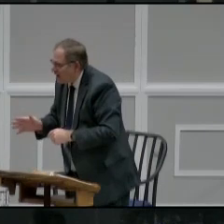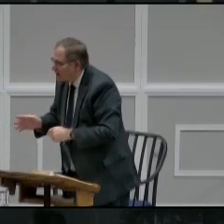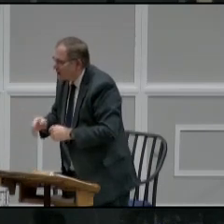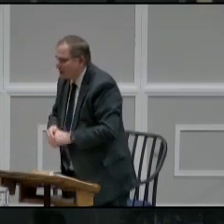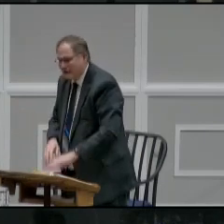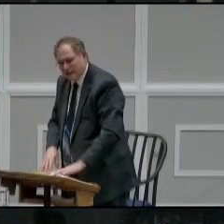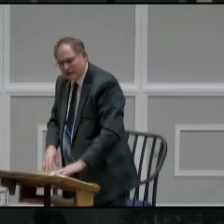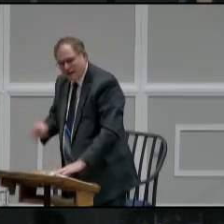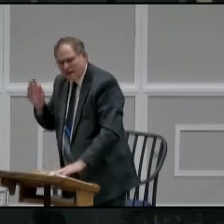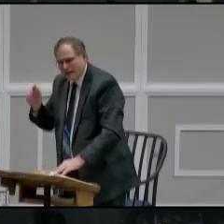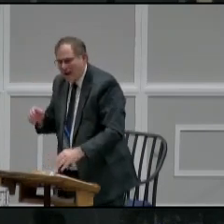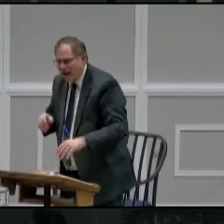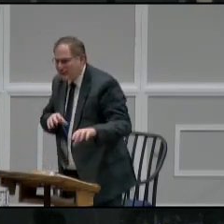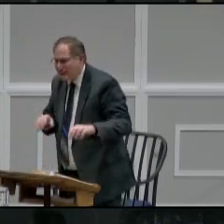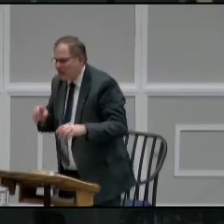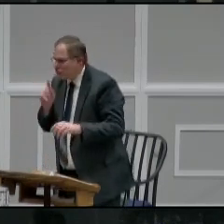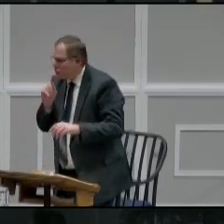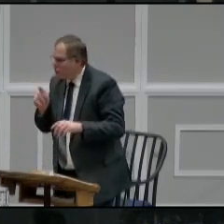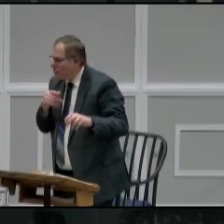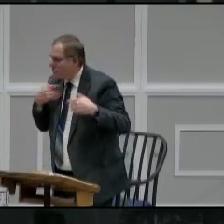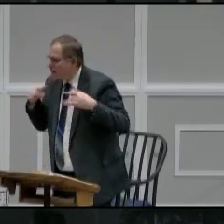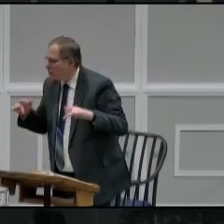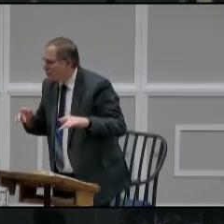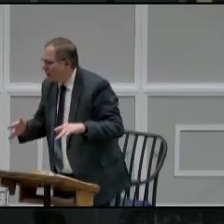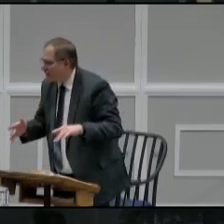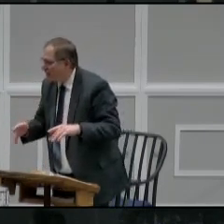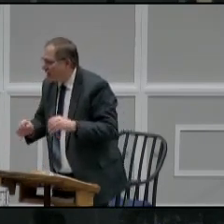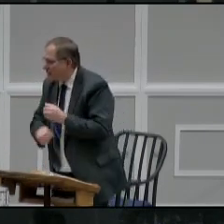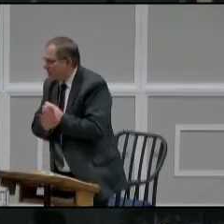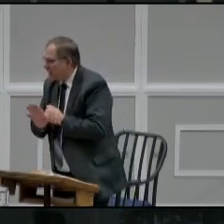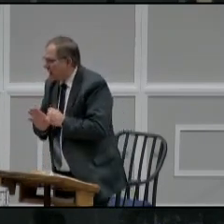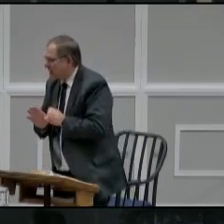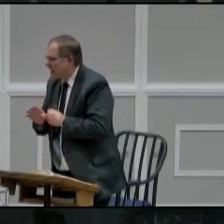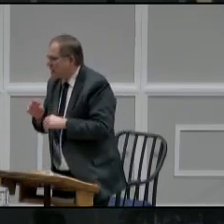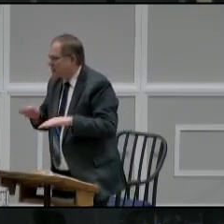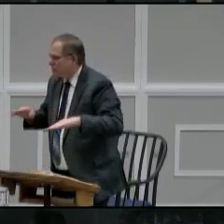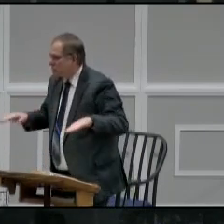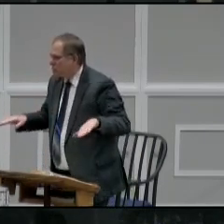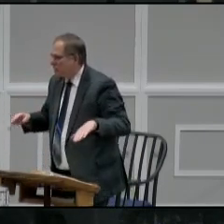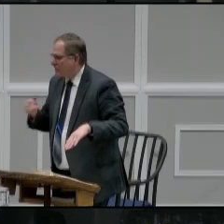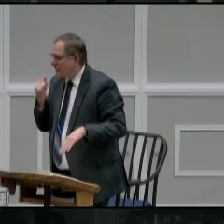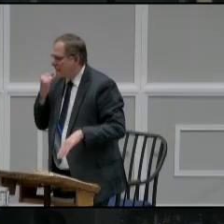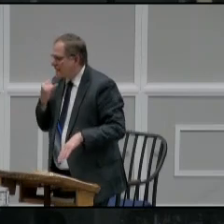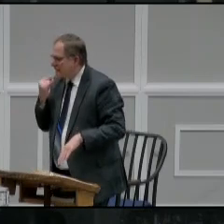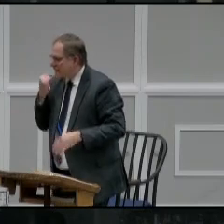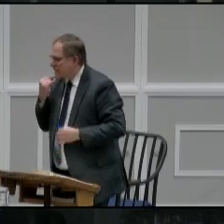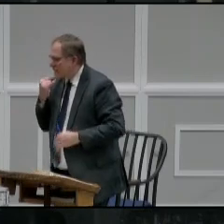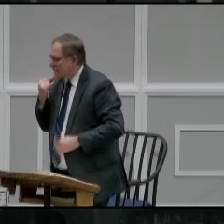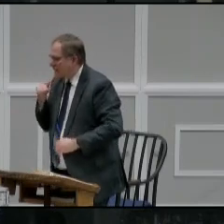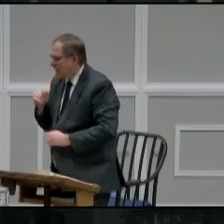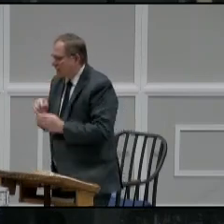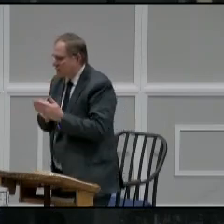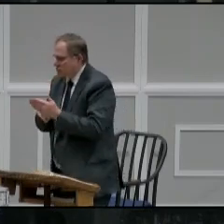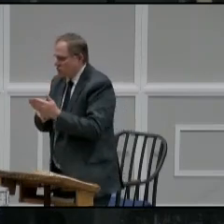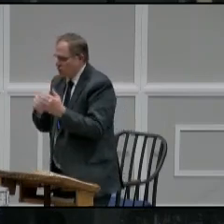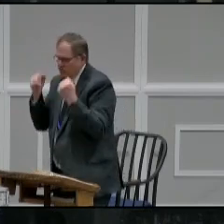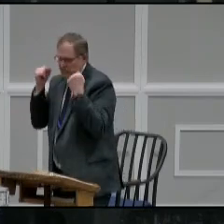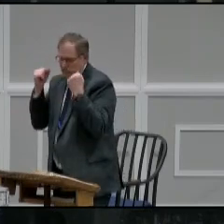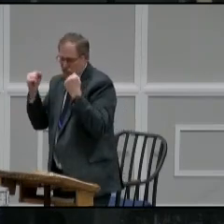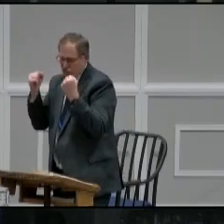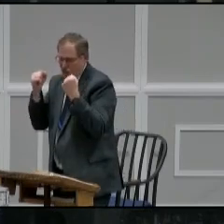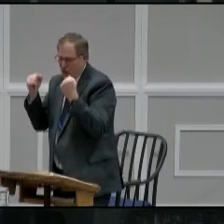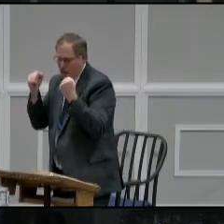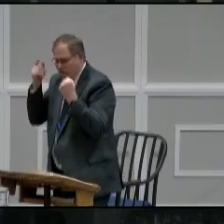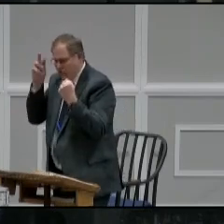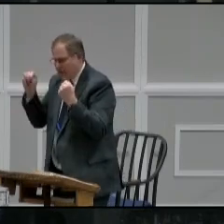And you might say, well, Brother Drew, I don't have an idol in my basement. If you do, by the way, okay, that's not good.